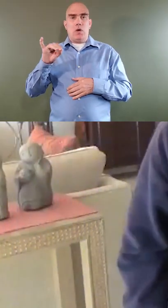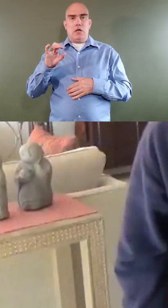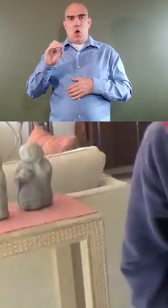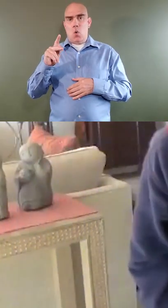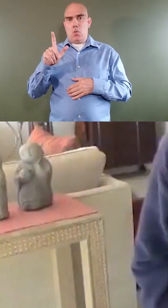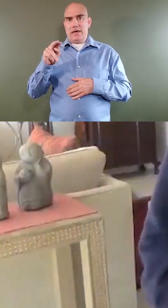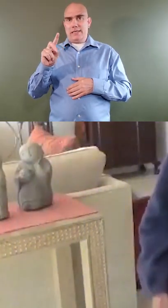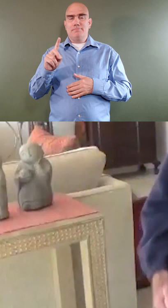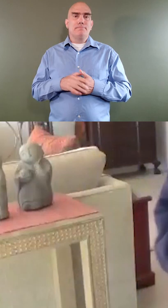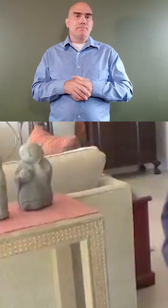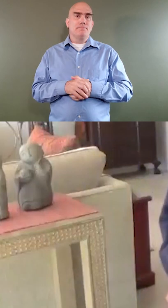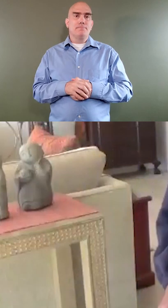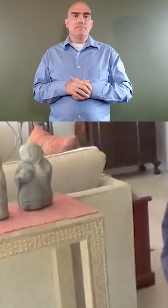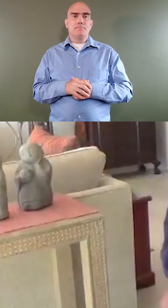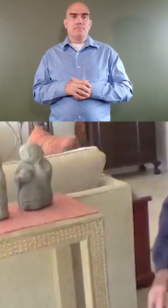in Oakland.